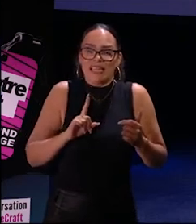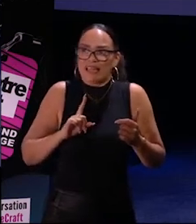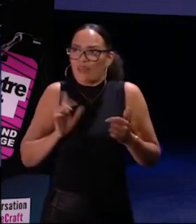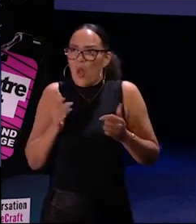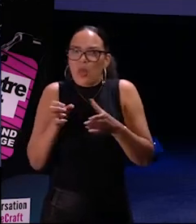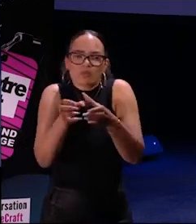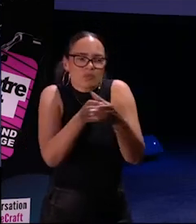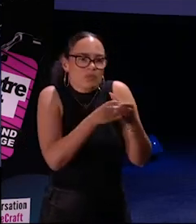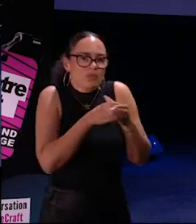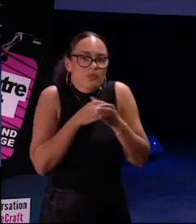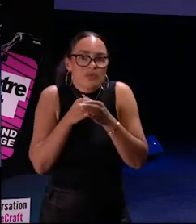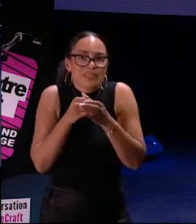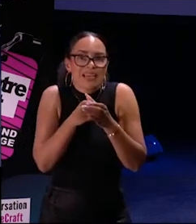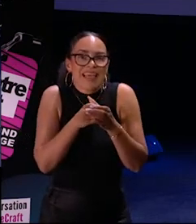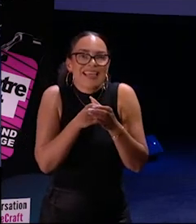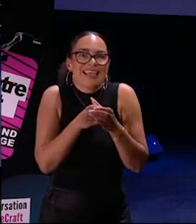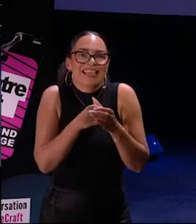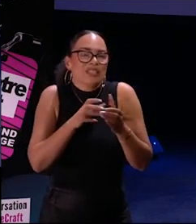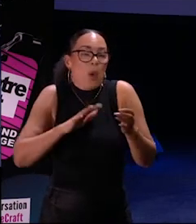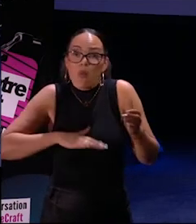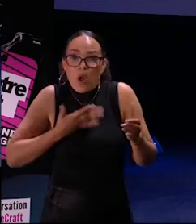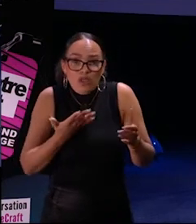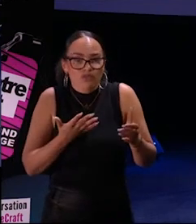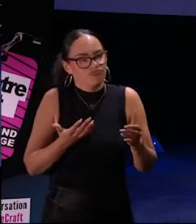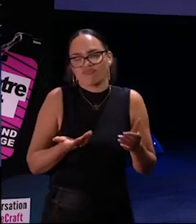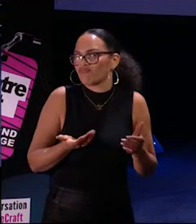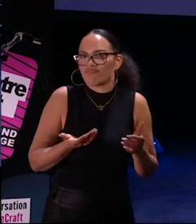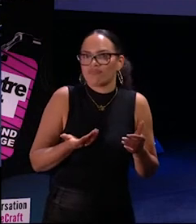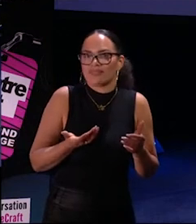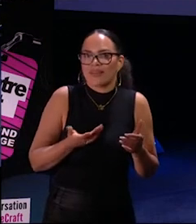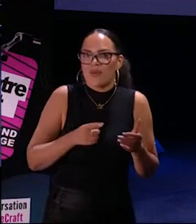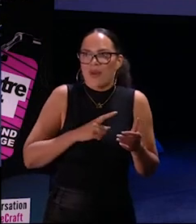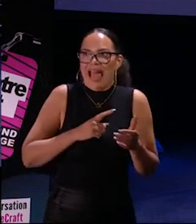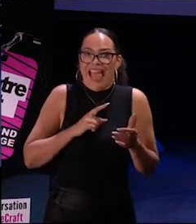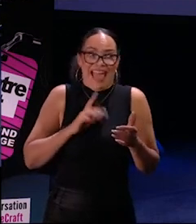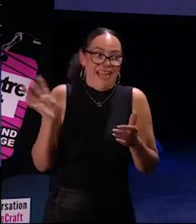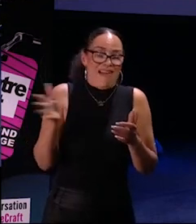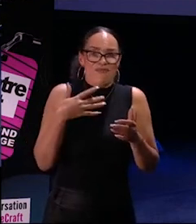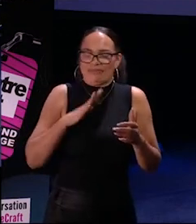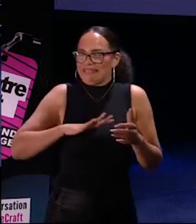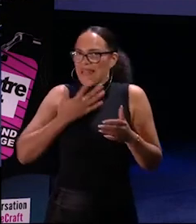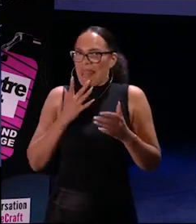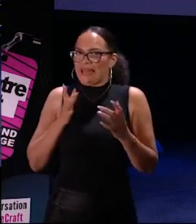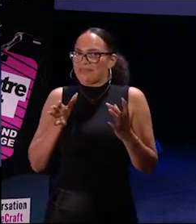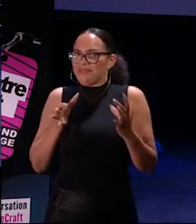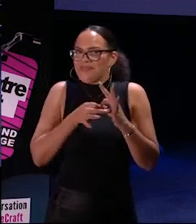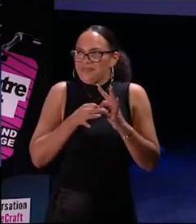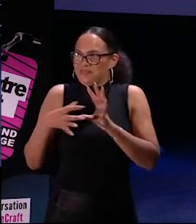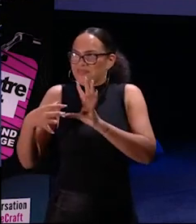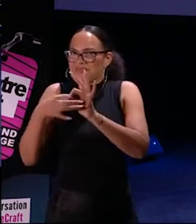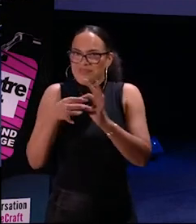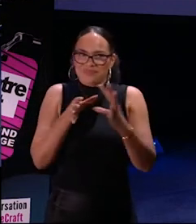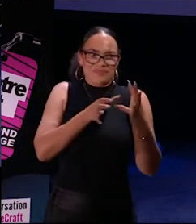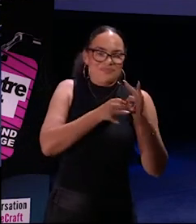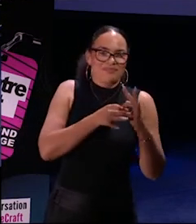But the reason they're not talking to other people isn't because they don't want to. It's because everybody hates networking. and